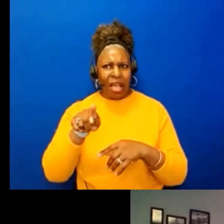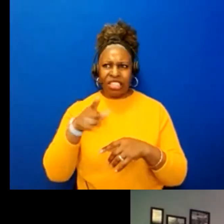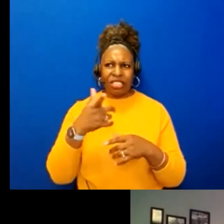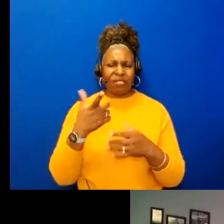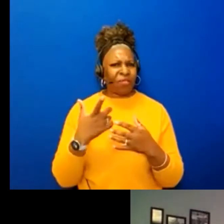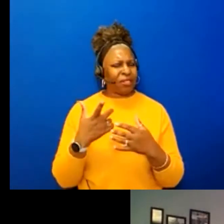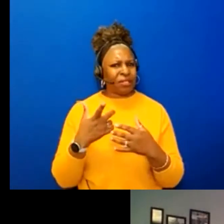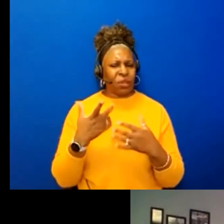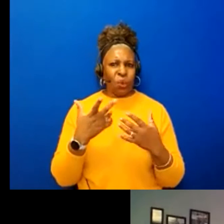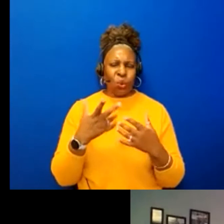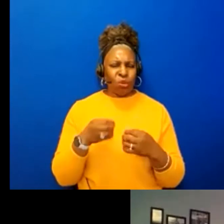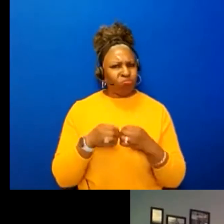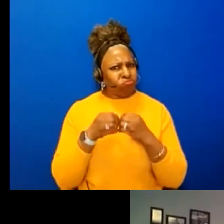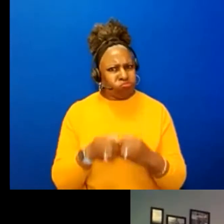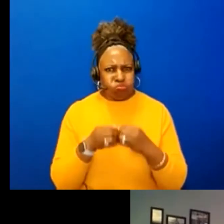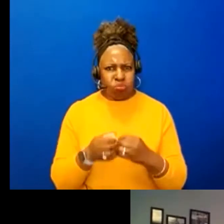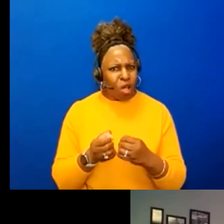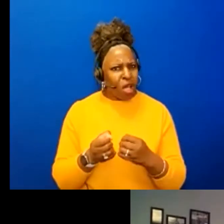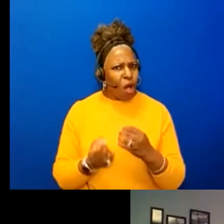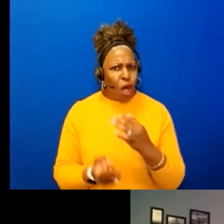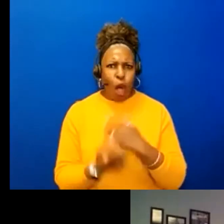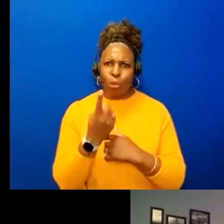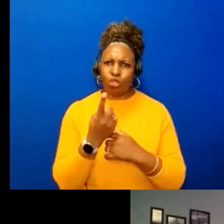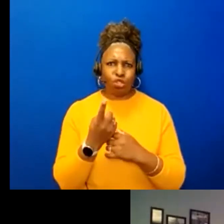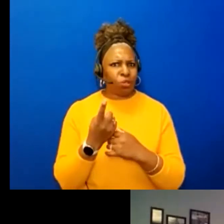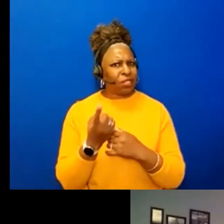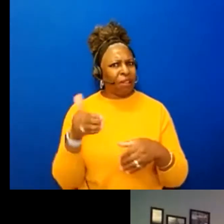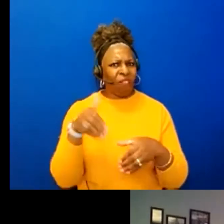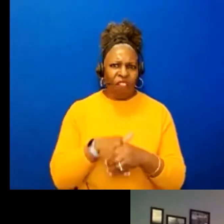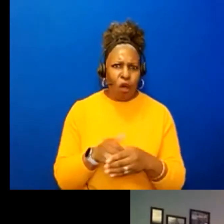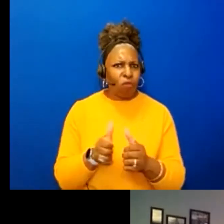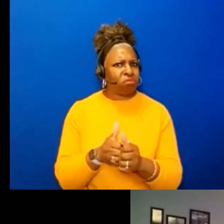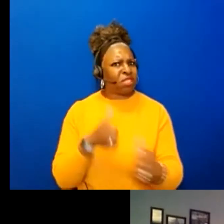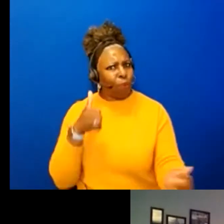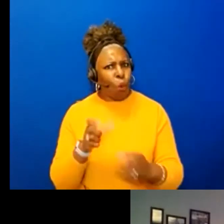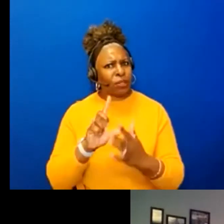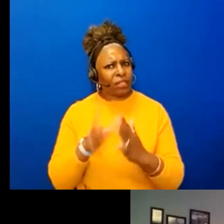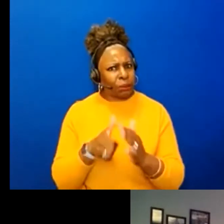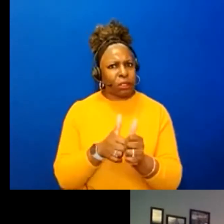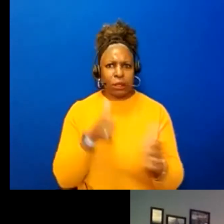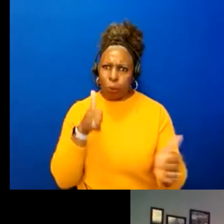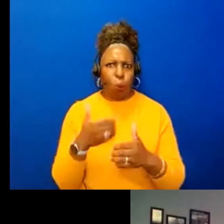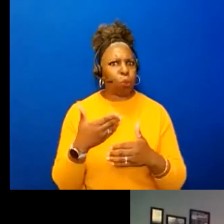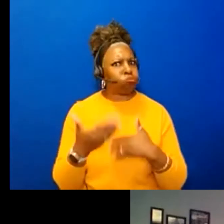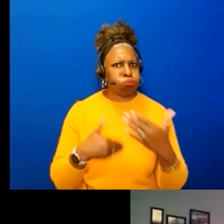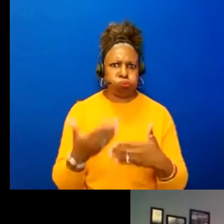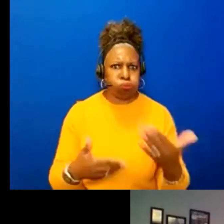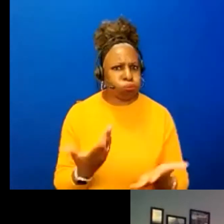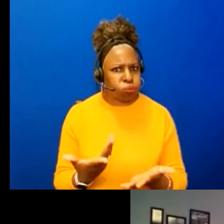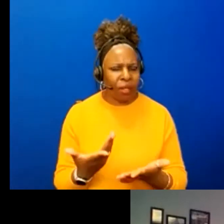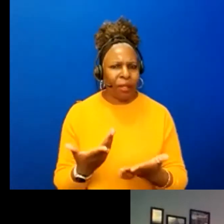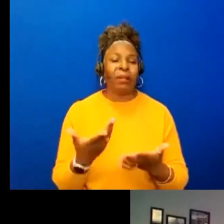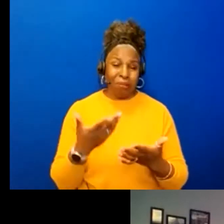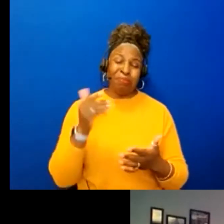It was so important for disability sport that those games went ahead. So yes, I think there was a bit of tiredness,